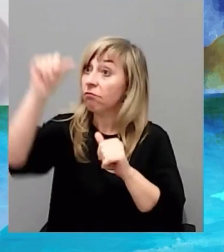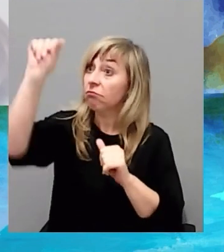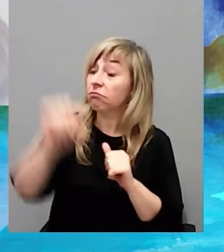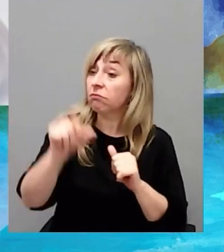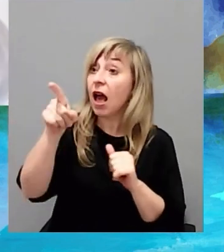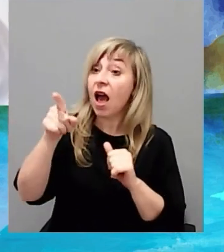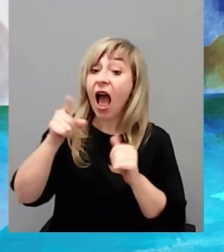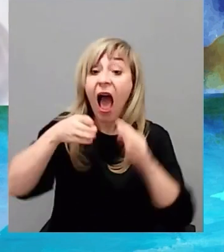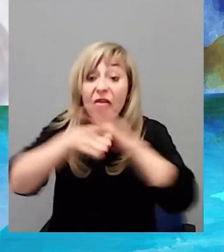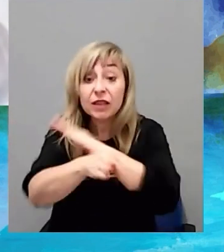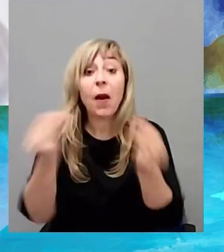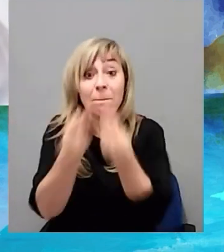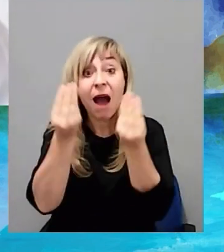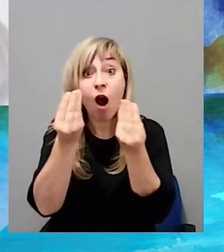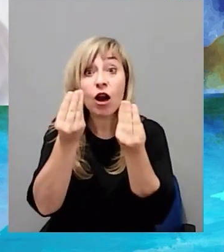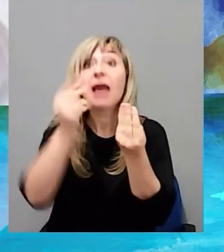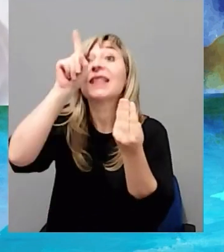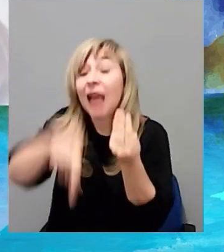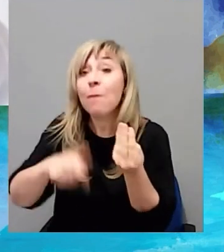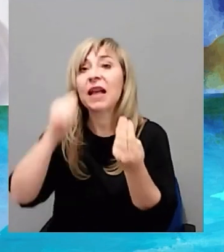culture, the economy, and the environment, etc.